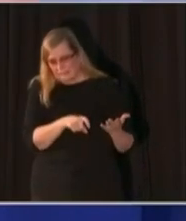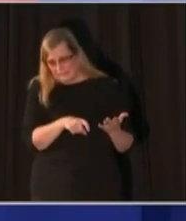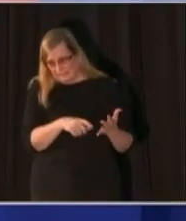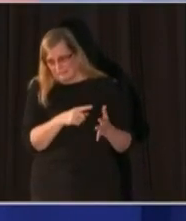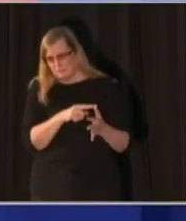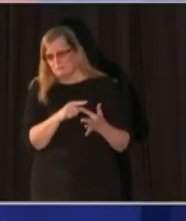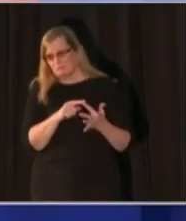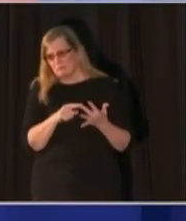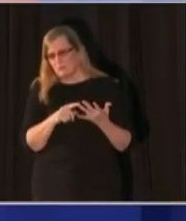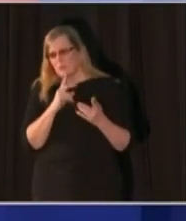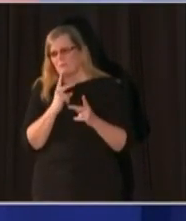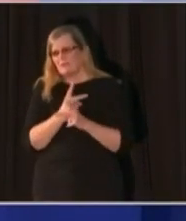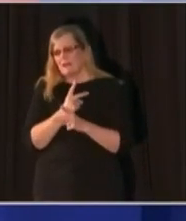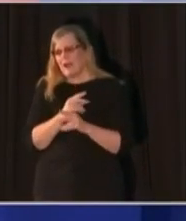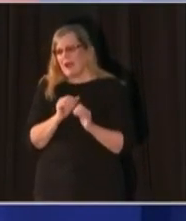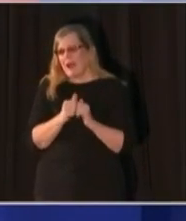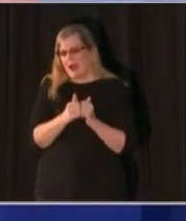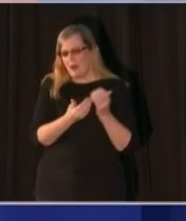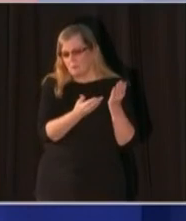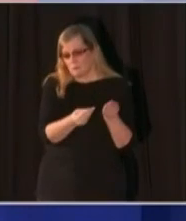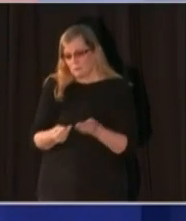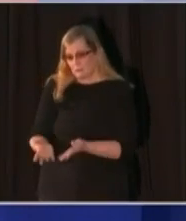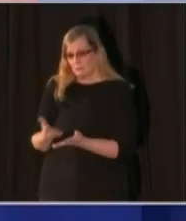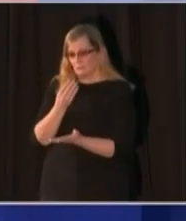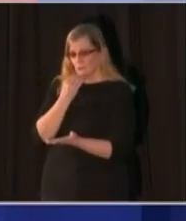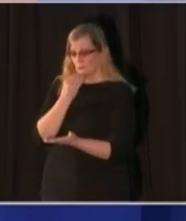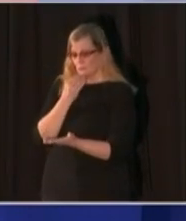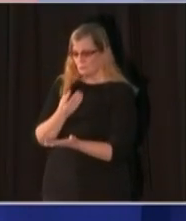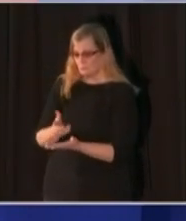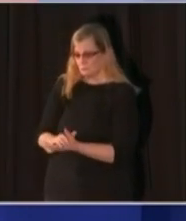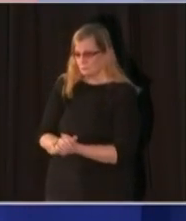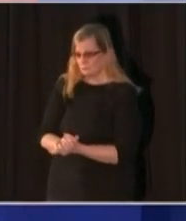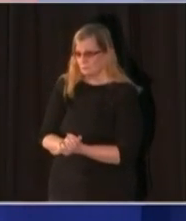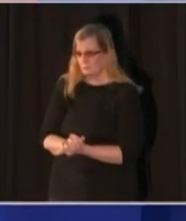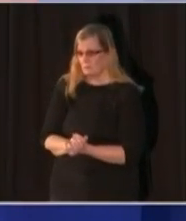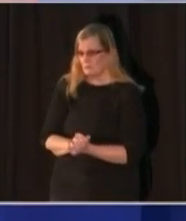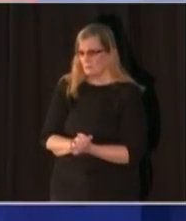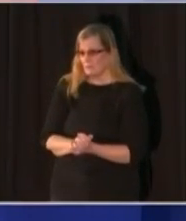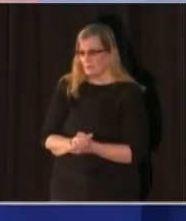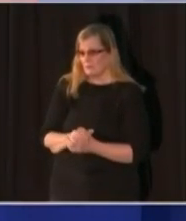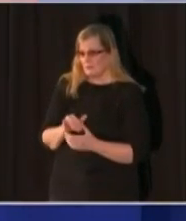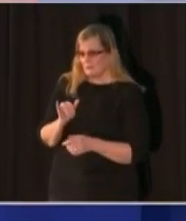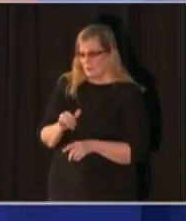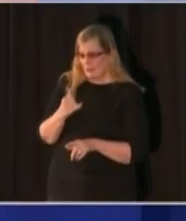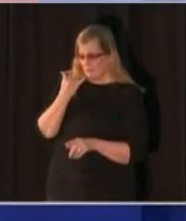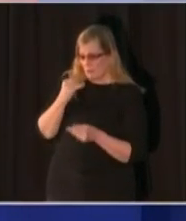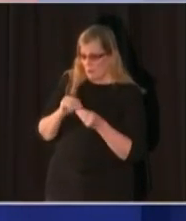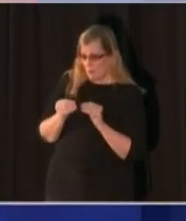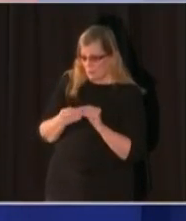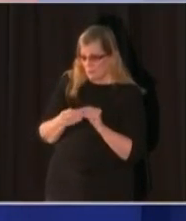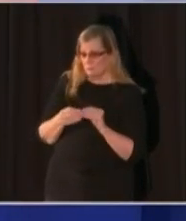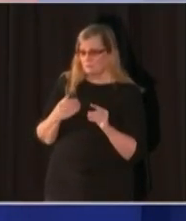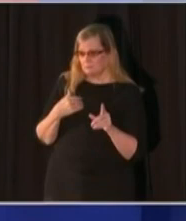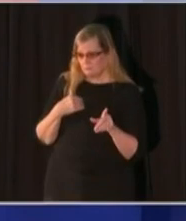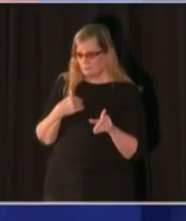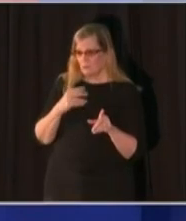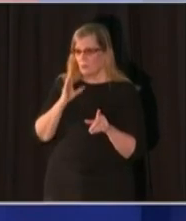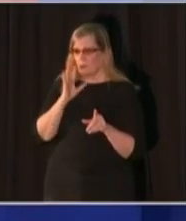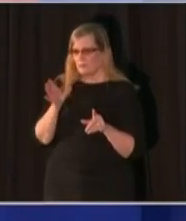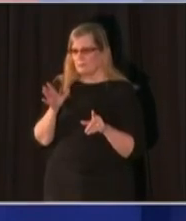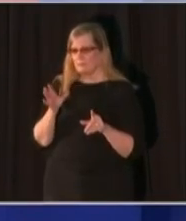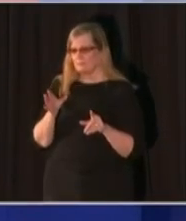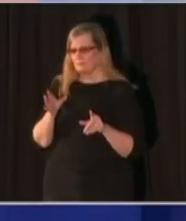have those items delivered to them. Essentially, this call line will serve as a single point of entry for keeping